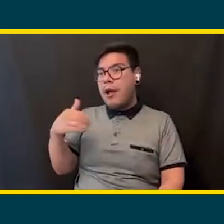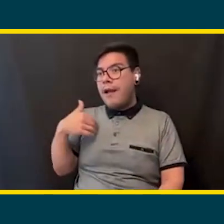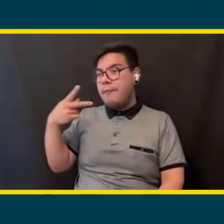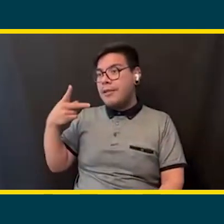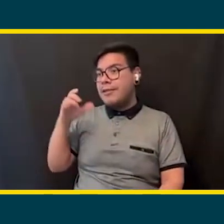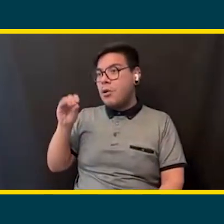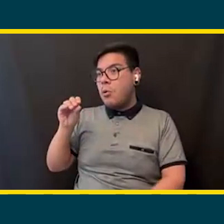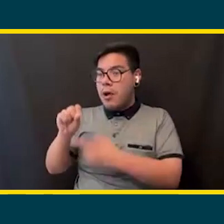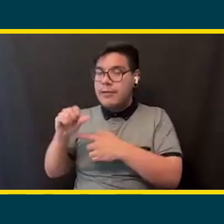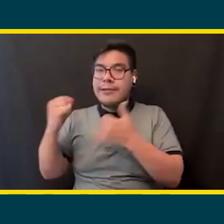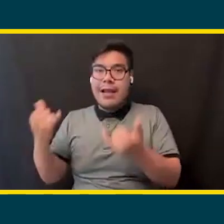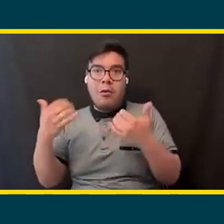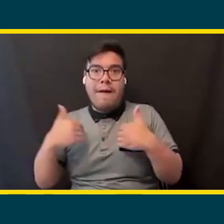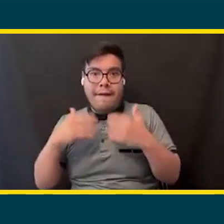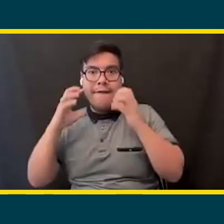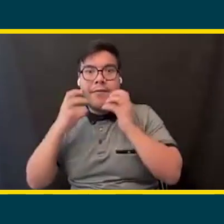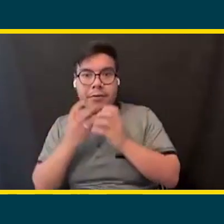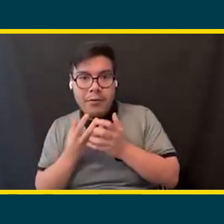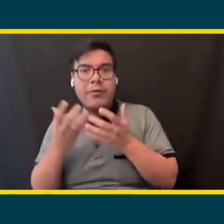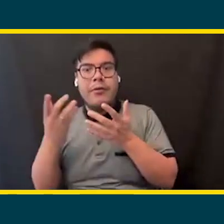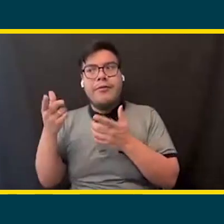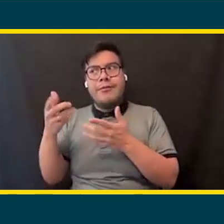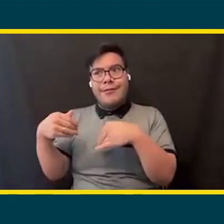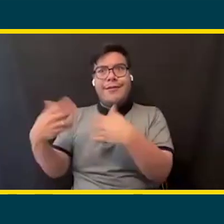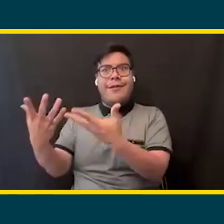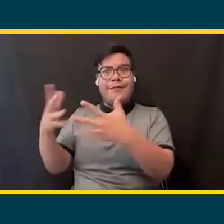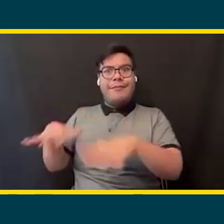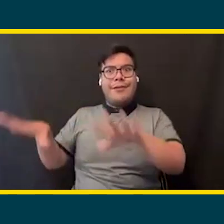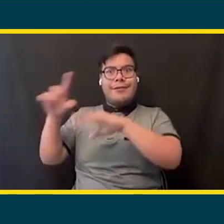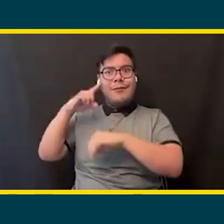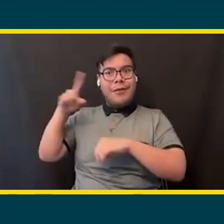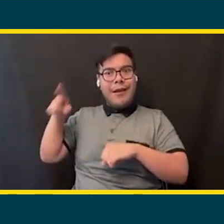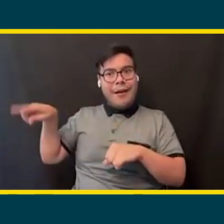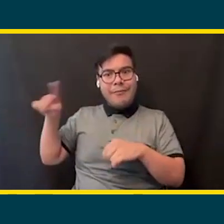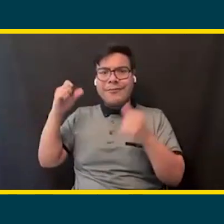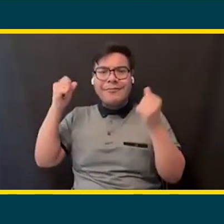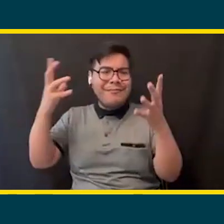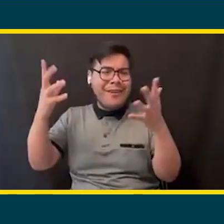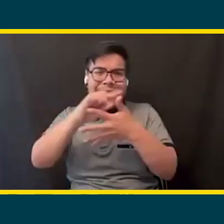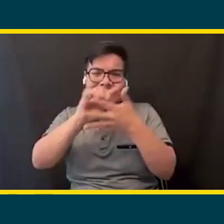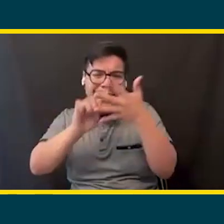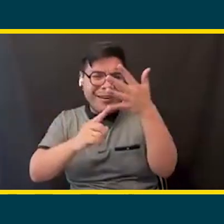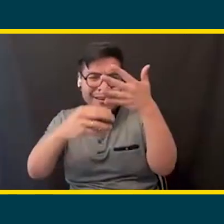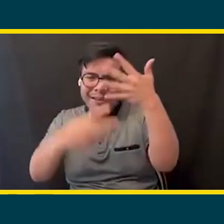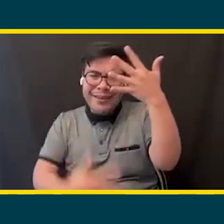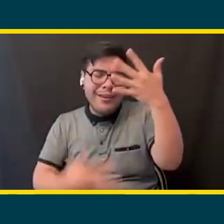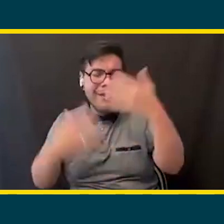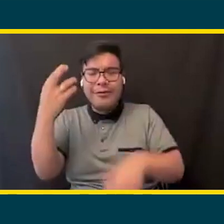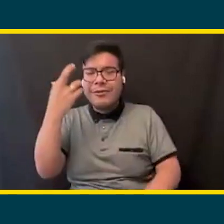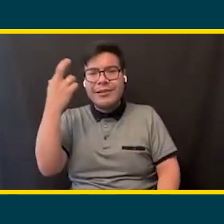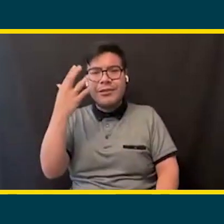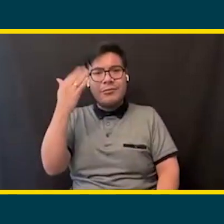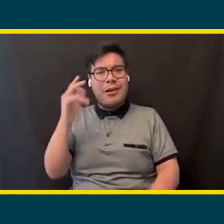are having space for them. Now there's you know, there's many of other reasons why people might have